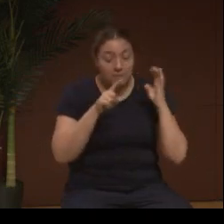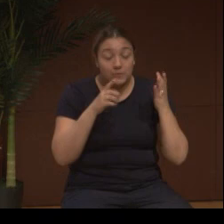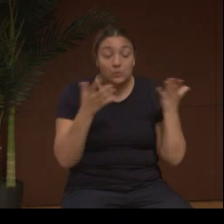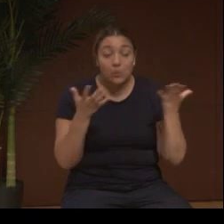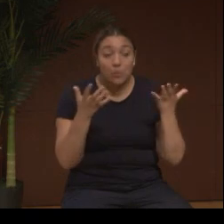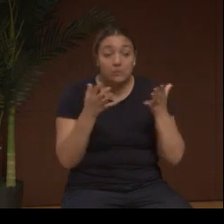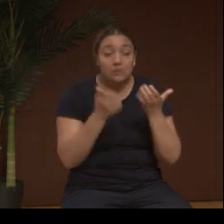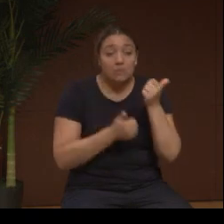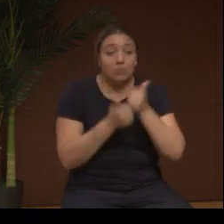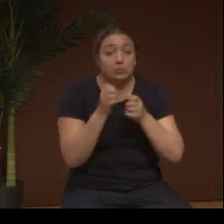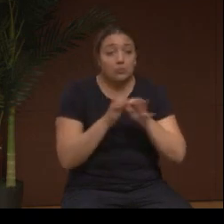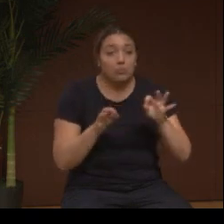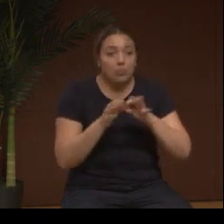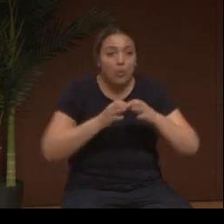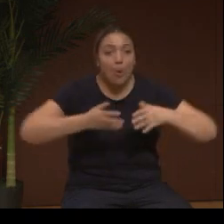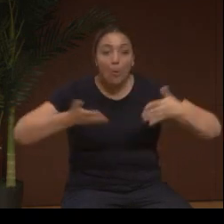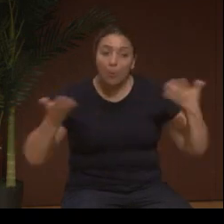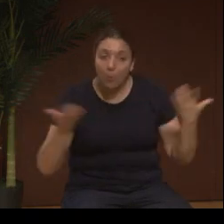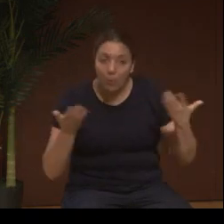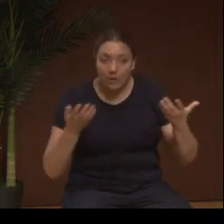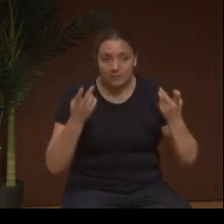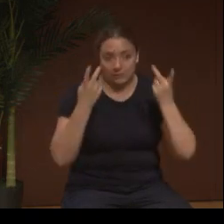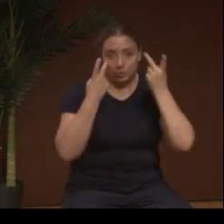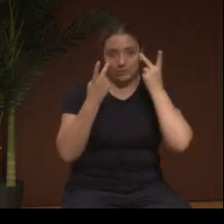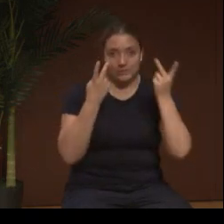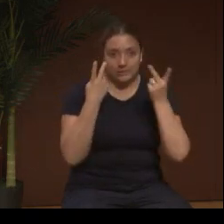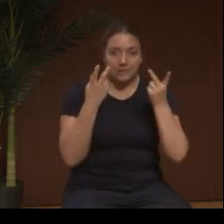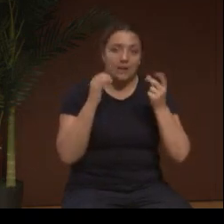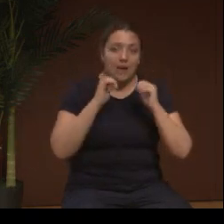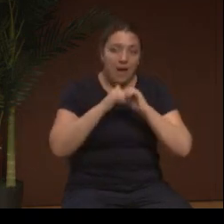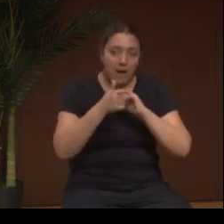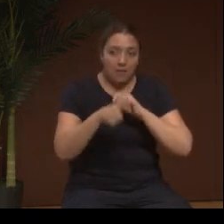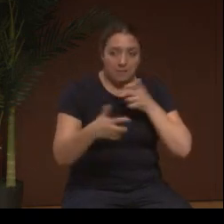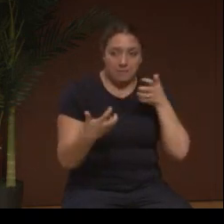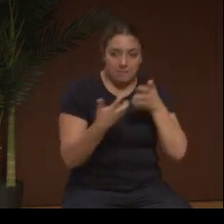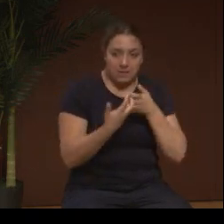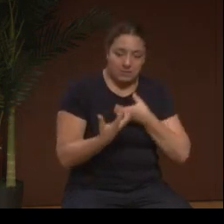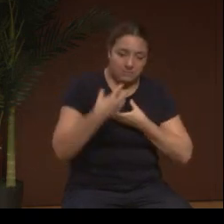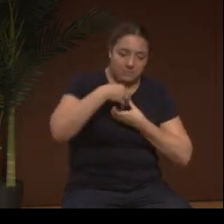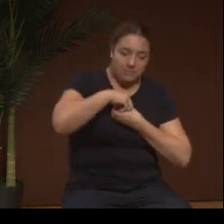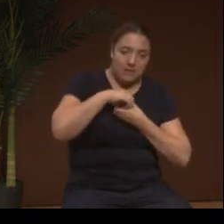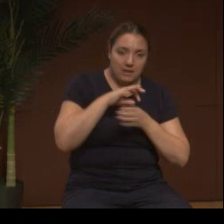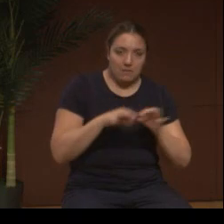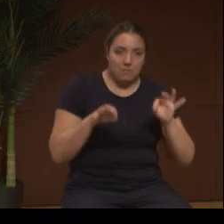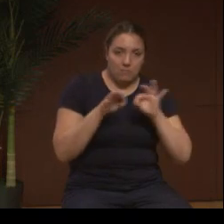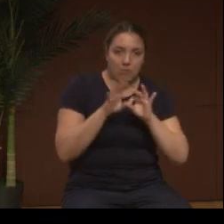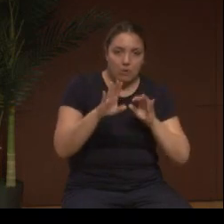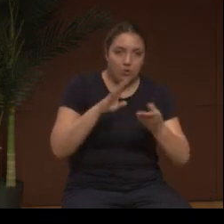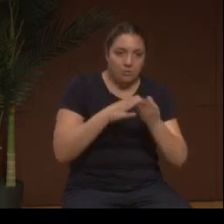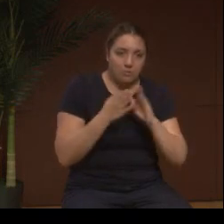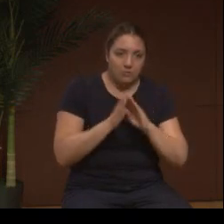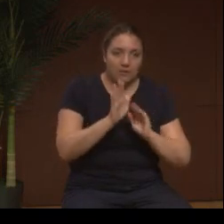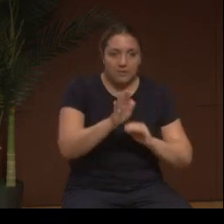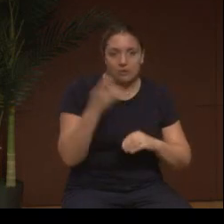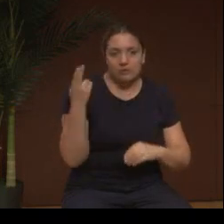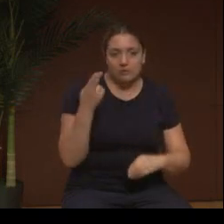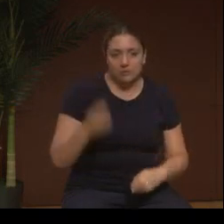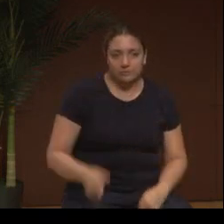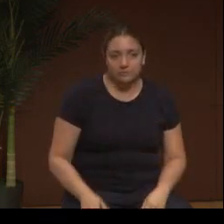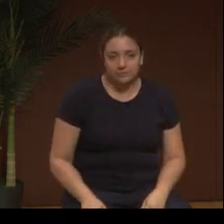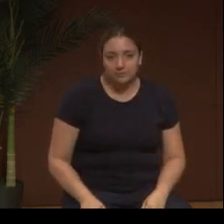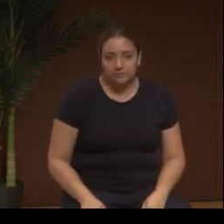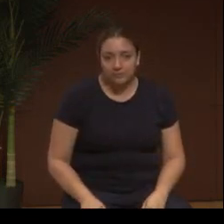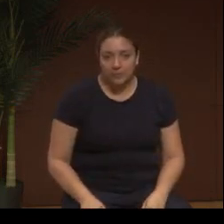is what shows up and how that makes sense to you in your own community's history. So I want to